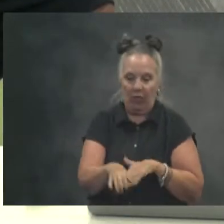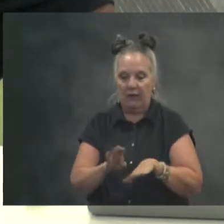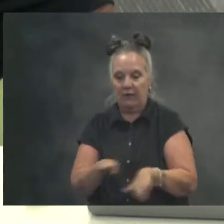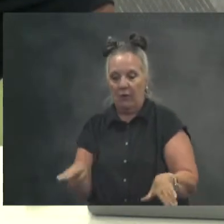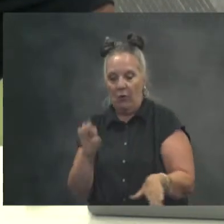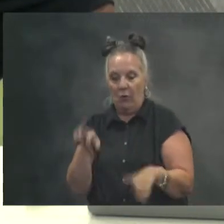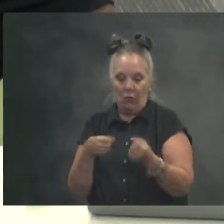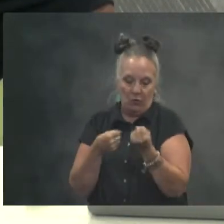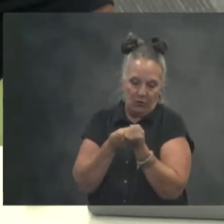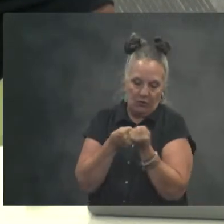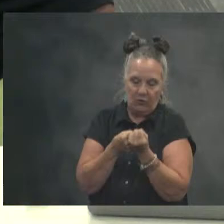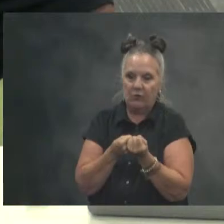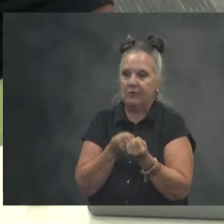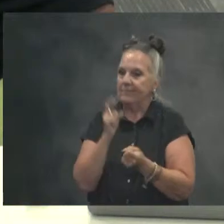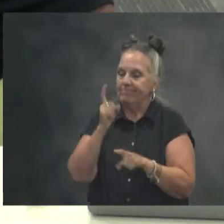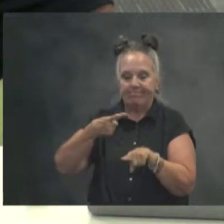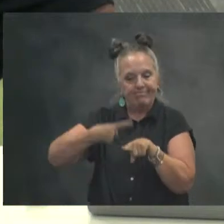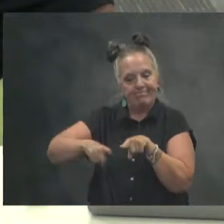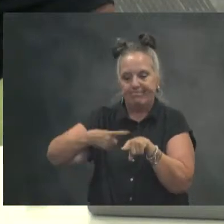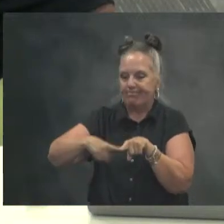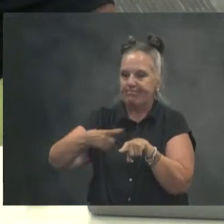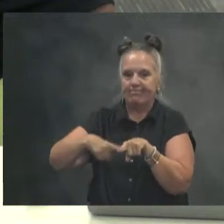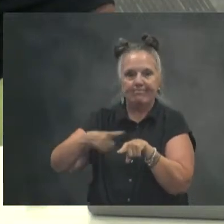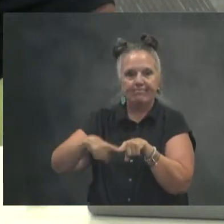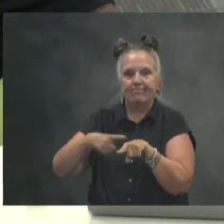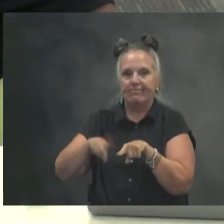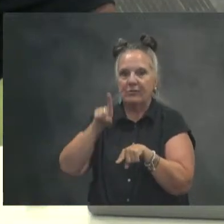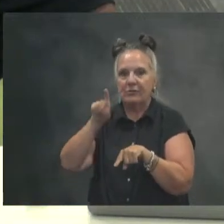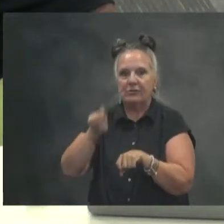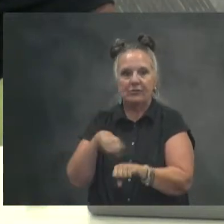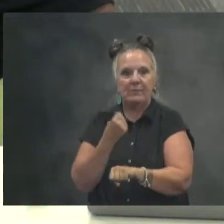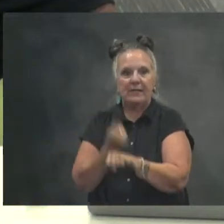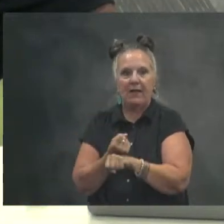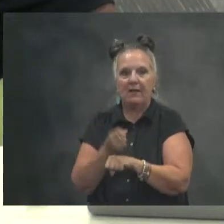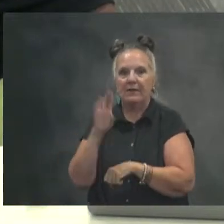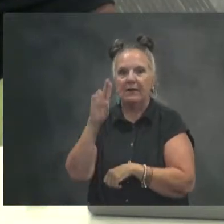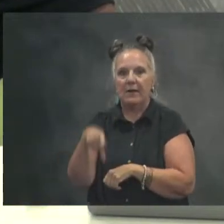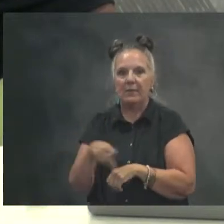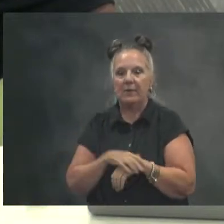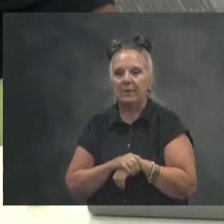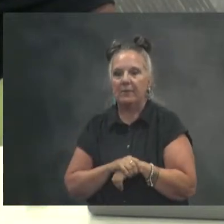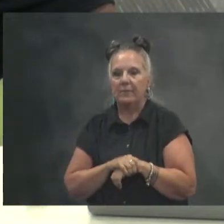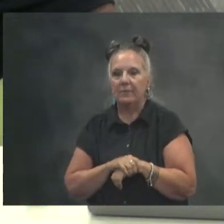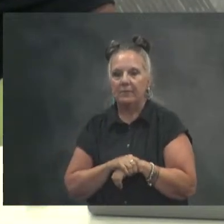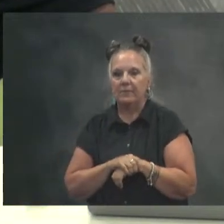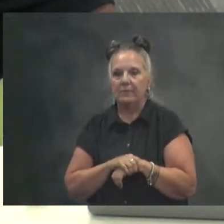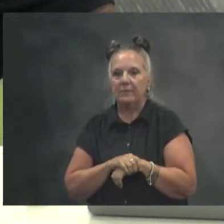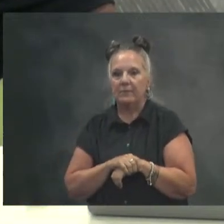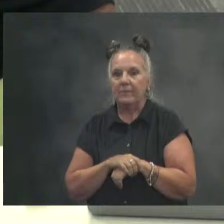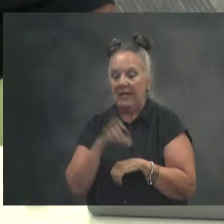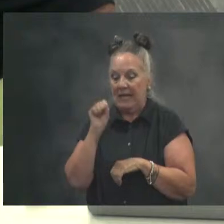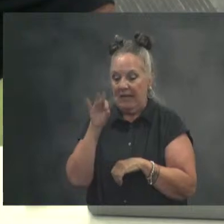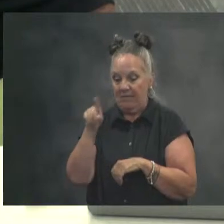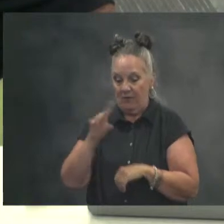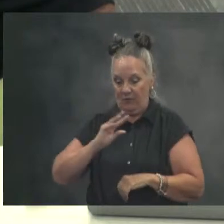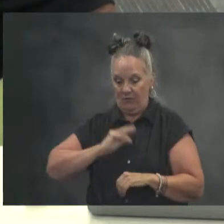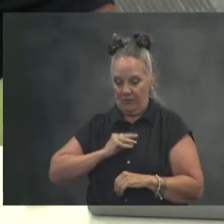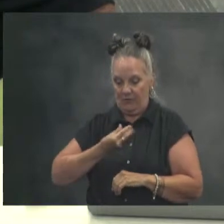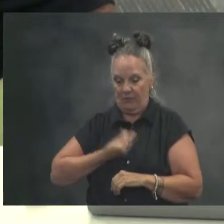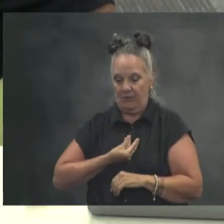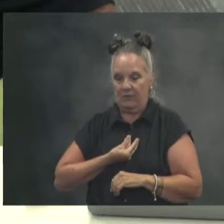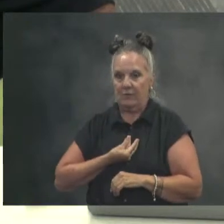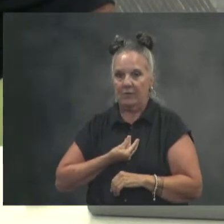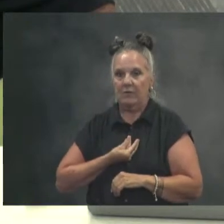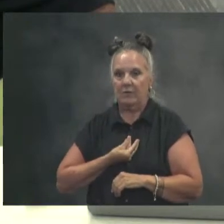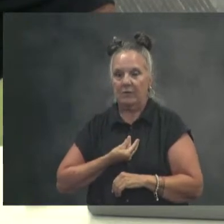support of it, shame on you. You ought to be locked up. And then, if you are for transgenders